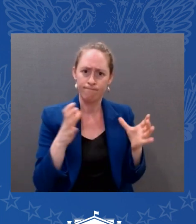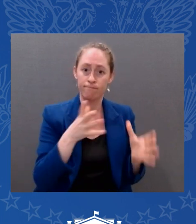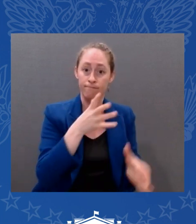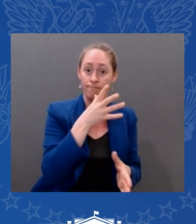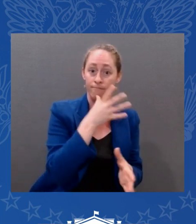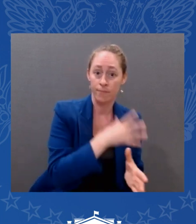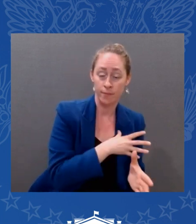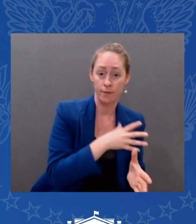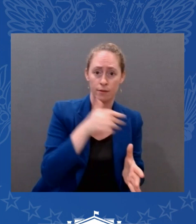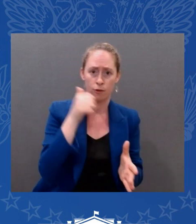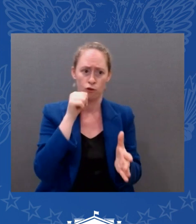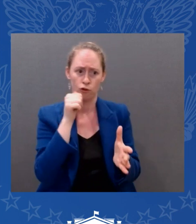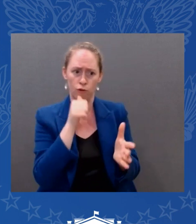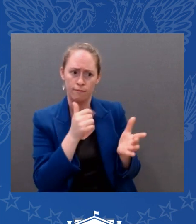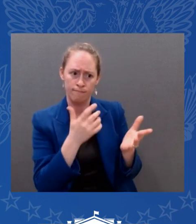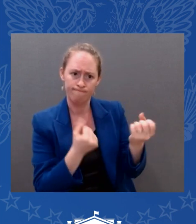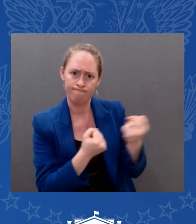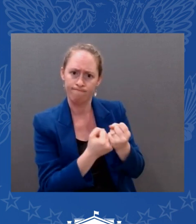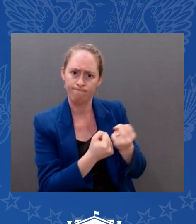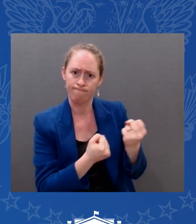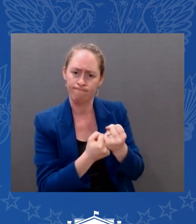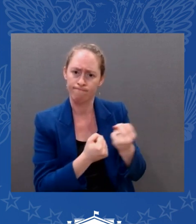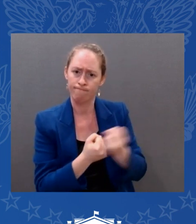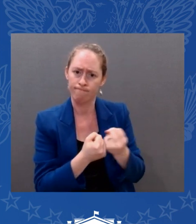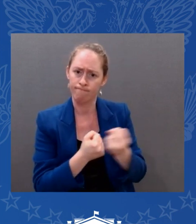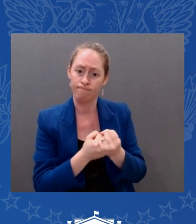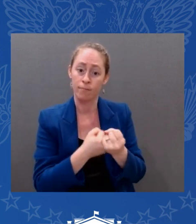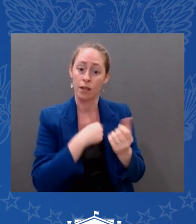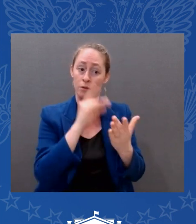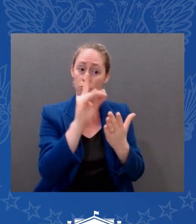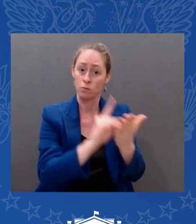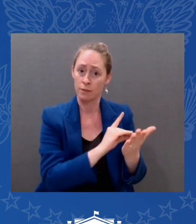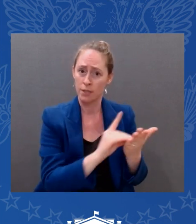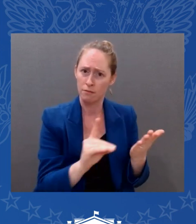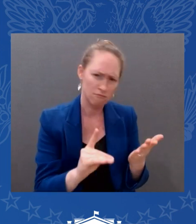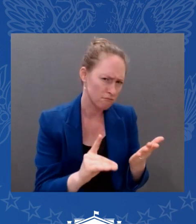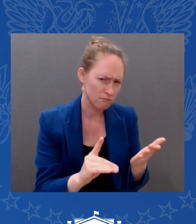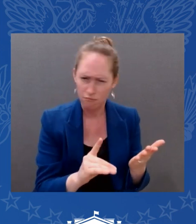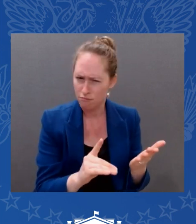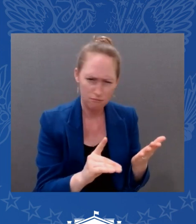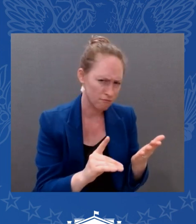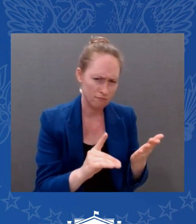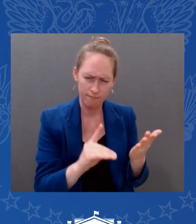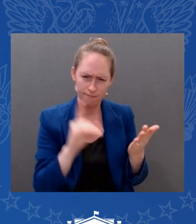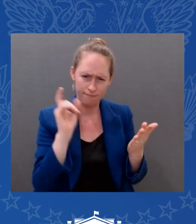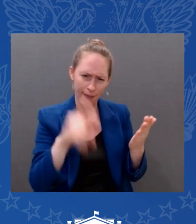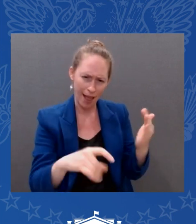non-discrimination, substantive equality, and state accountability.